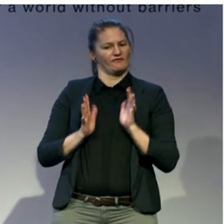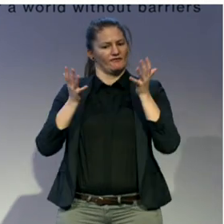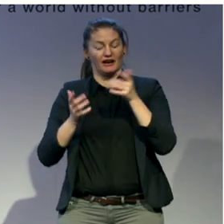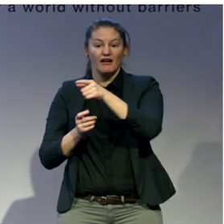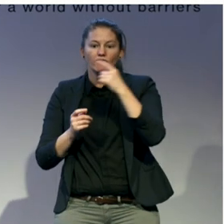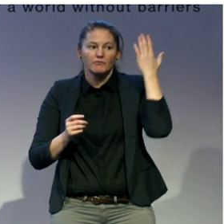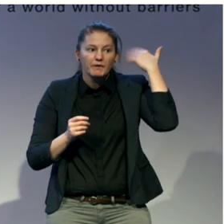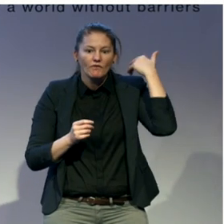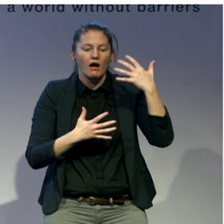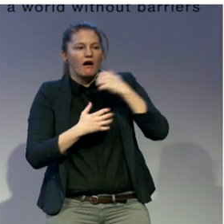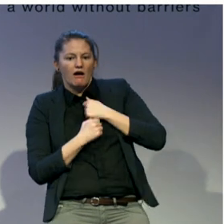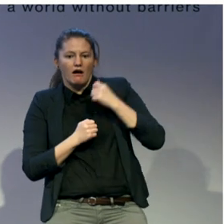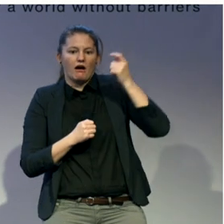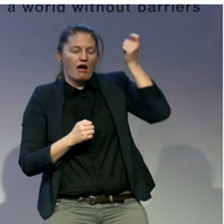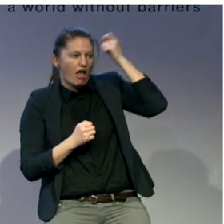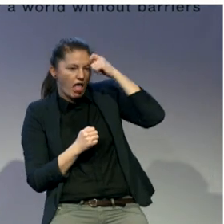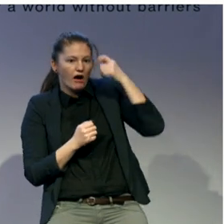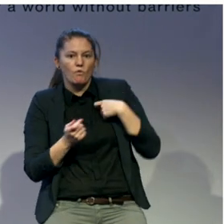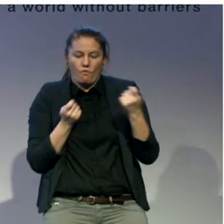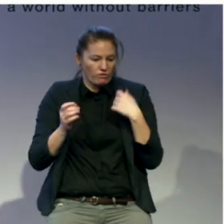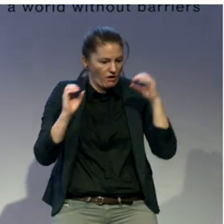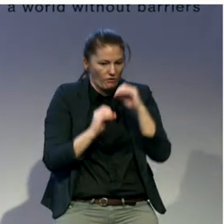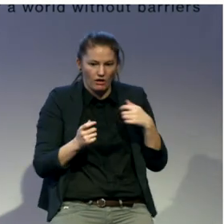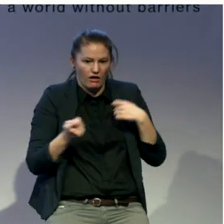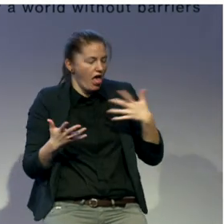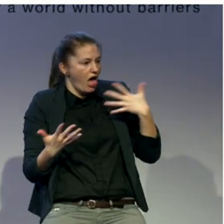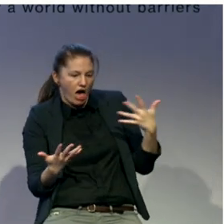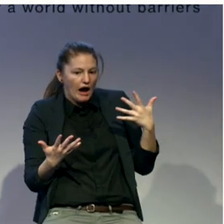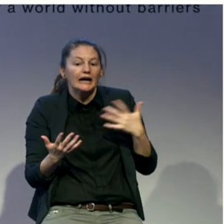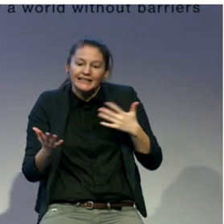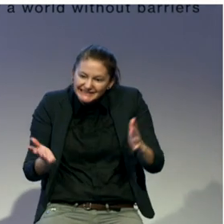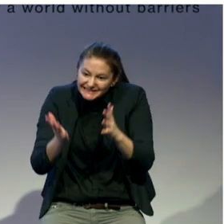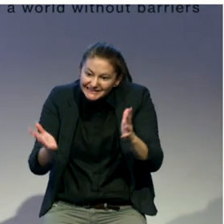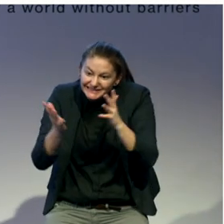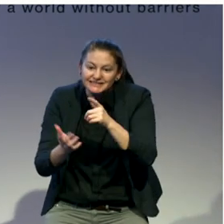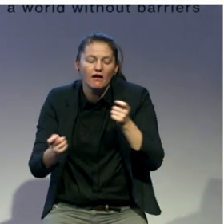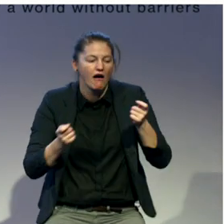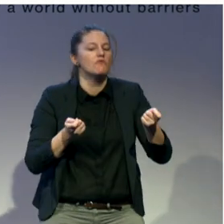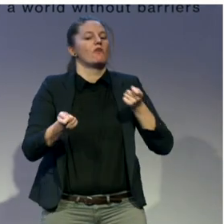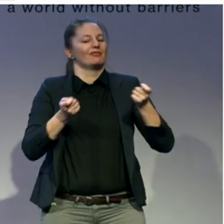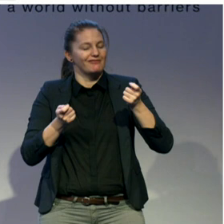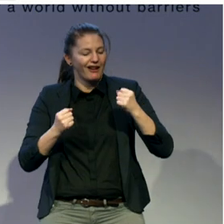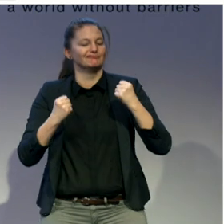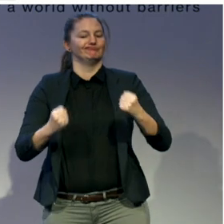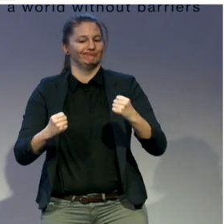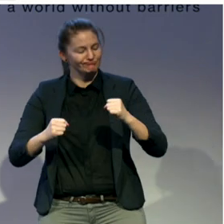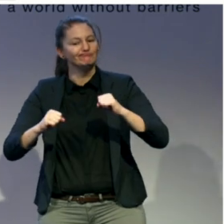and guidance to achieve milestones, and provide boundaries that were constantly broken.